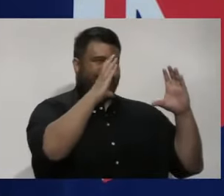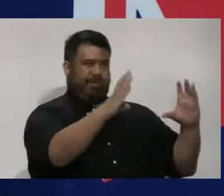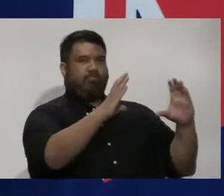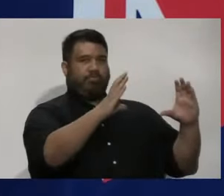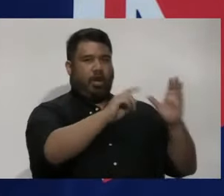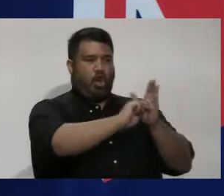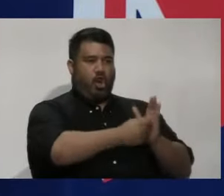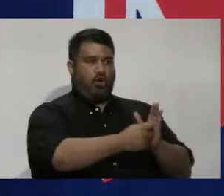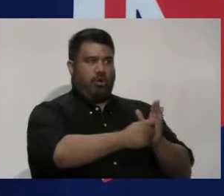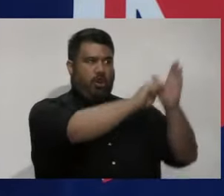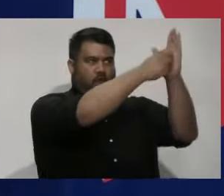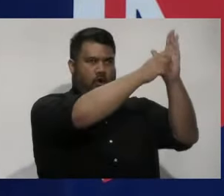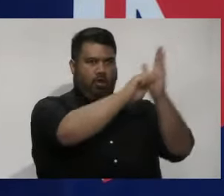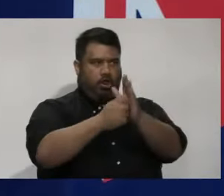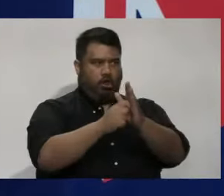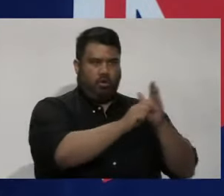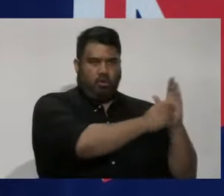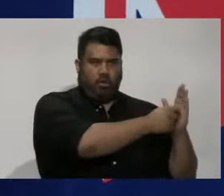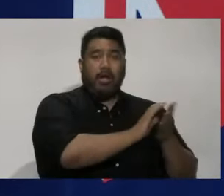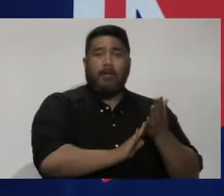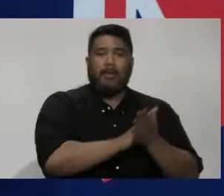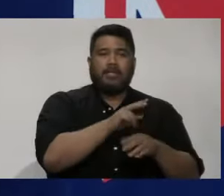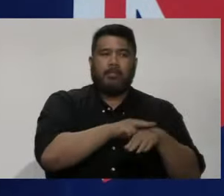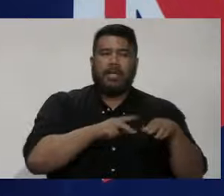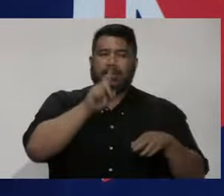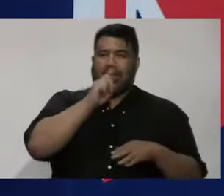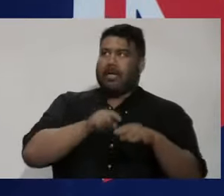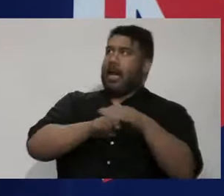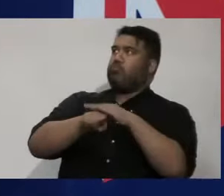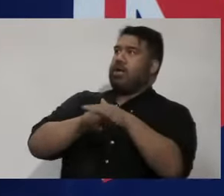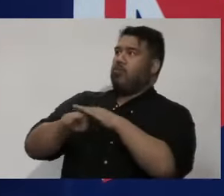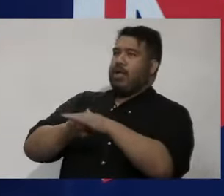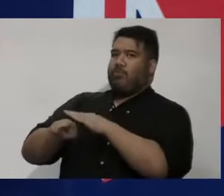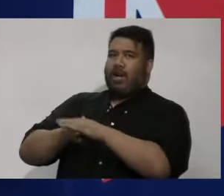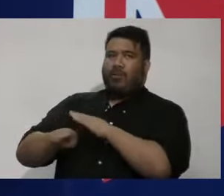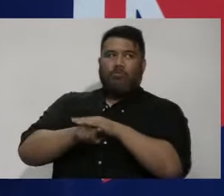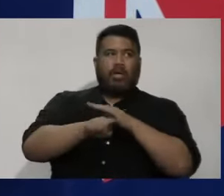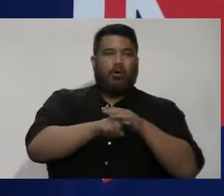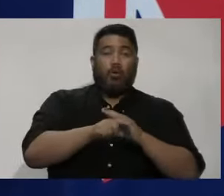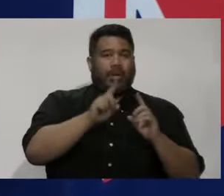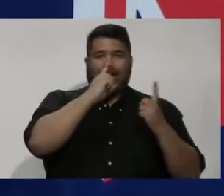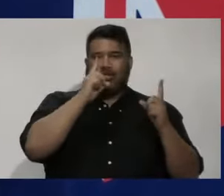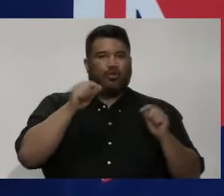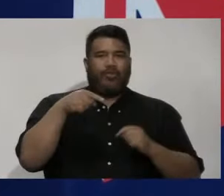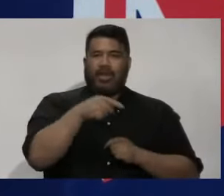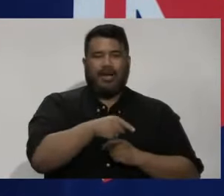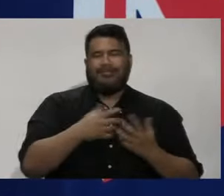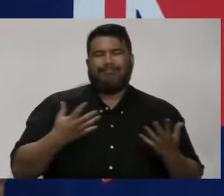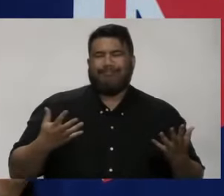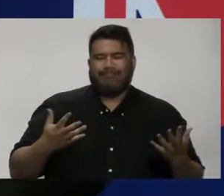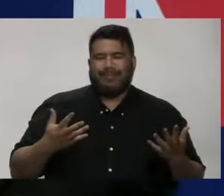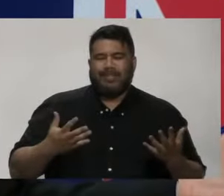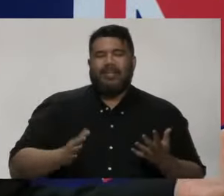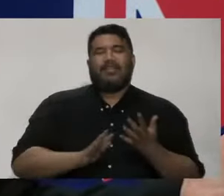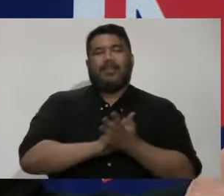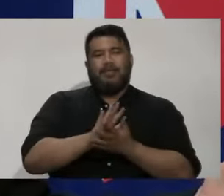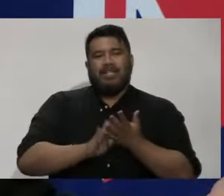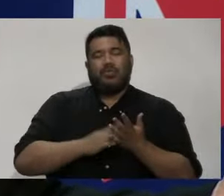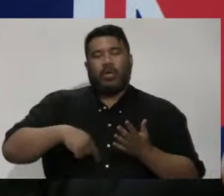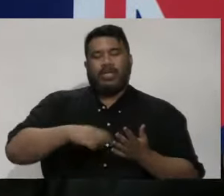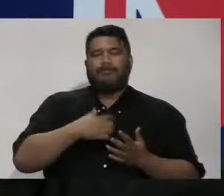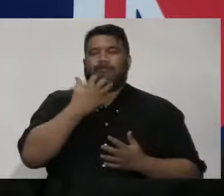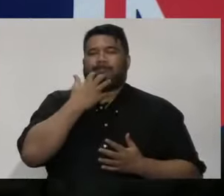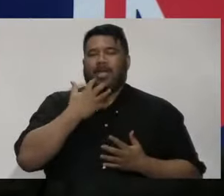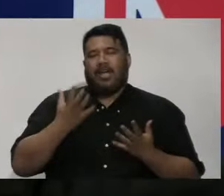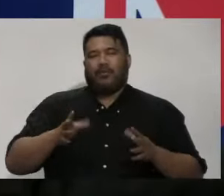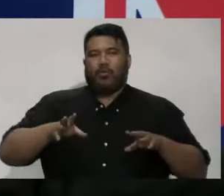person who's leaving to ask them whether they're going to a mass gathering is just not workable. And so the alternative, the trade-off,